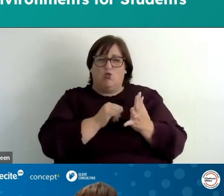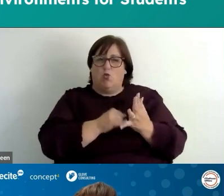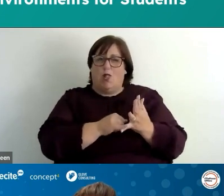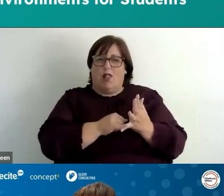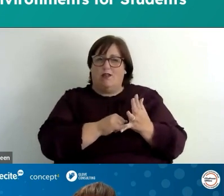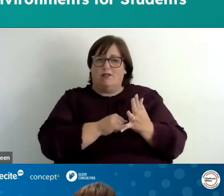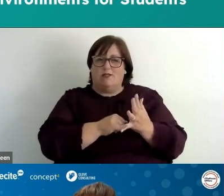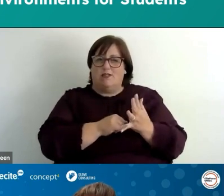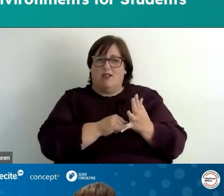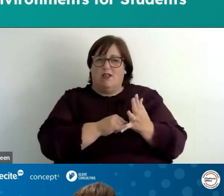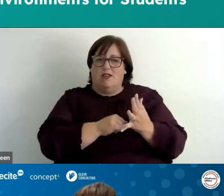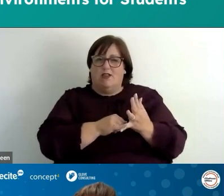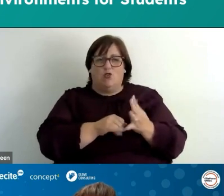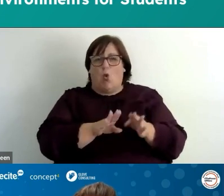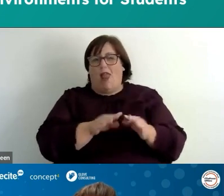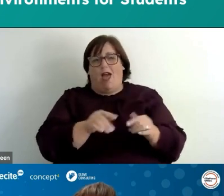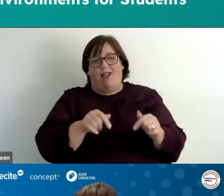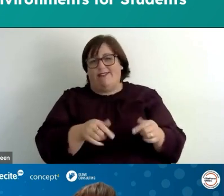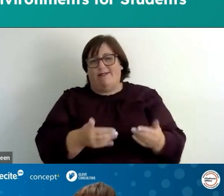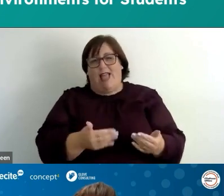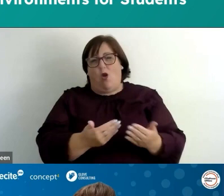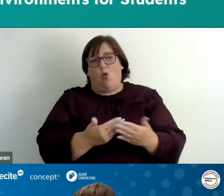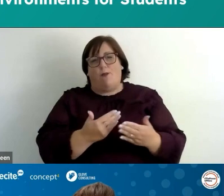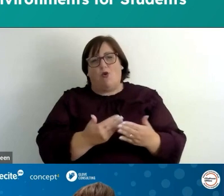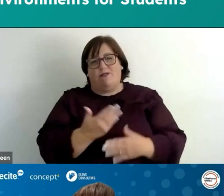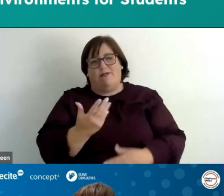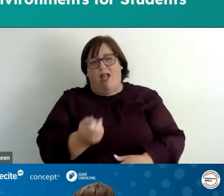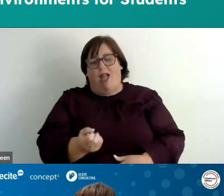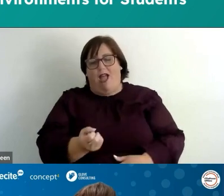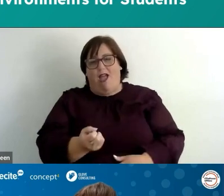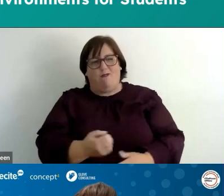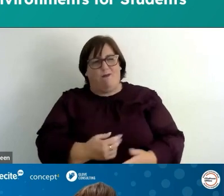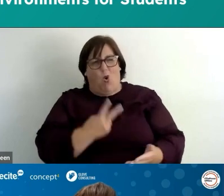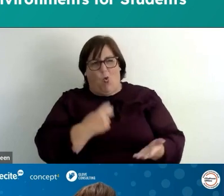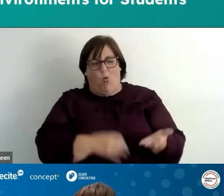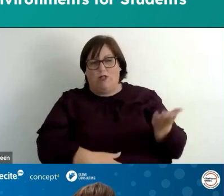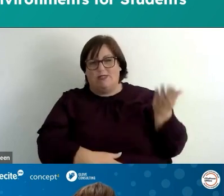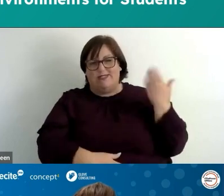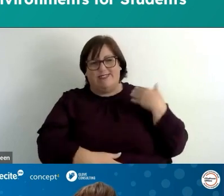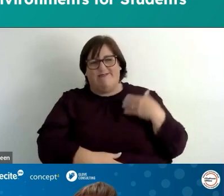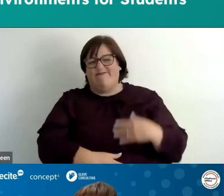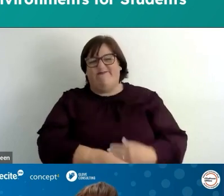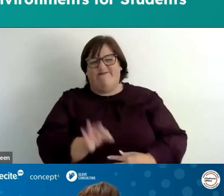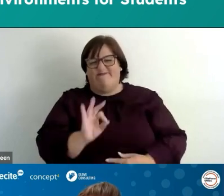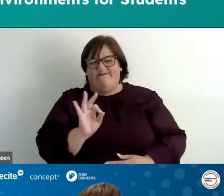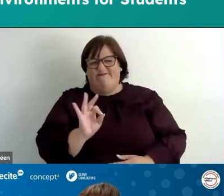into Adobe Acrobat or whatever the PDF creator is.